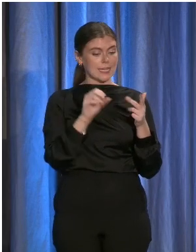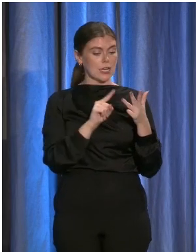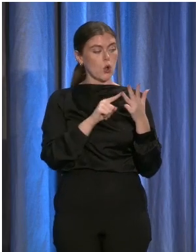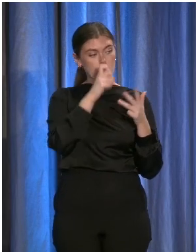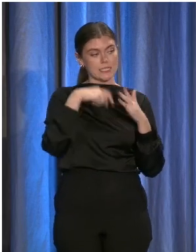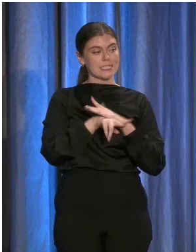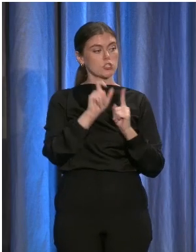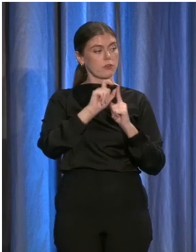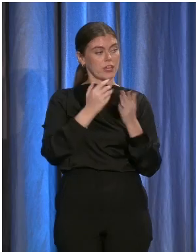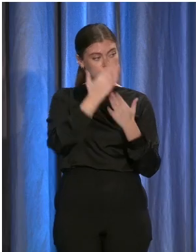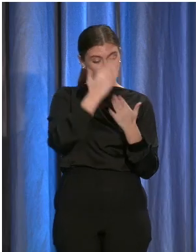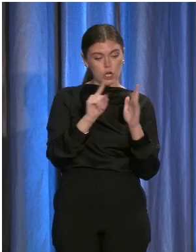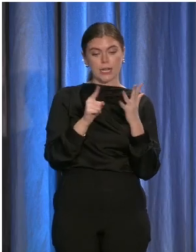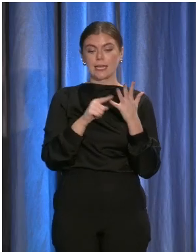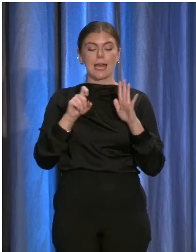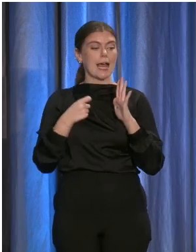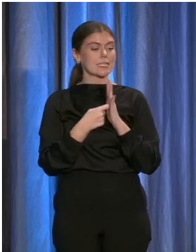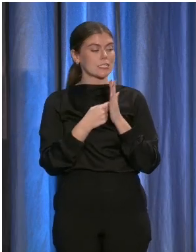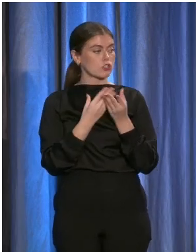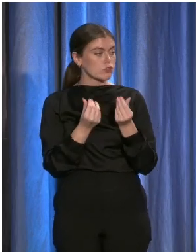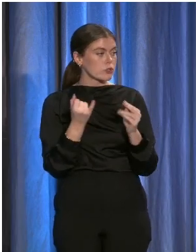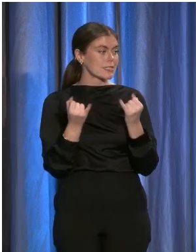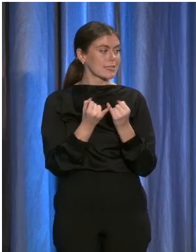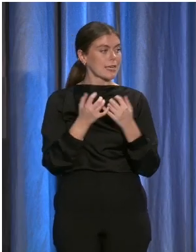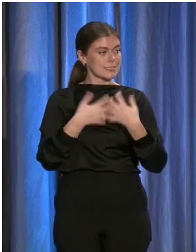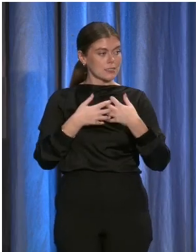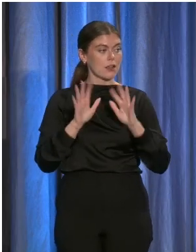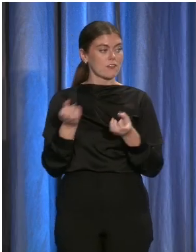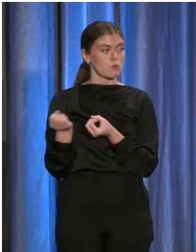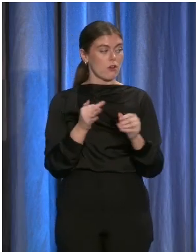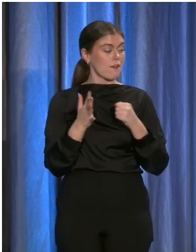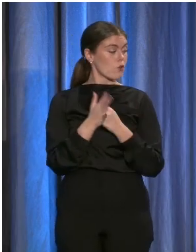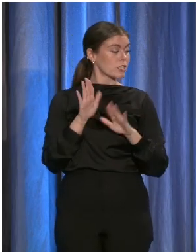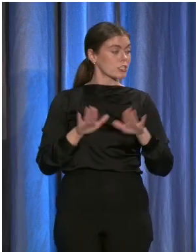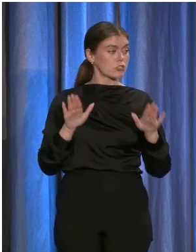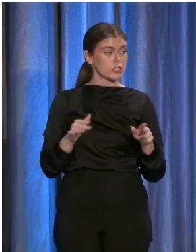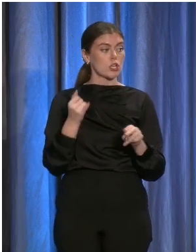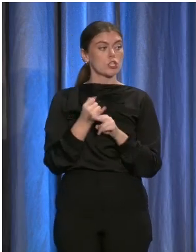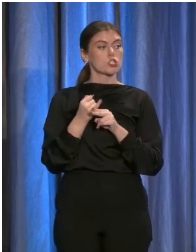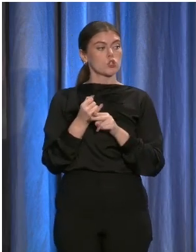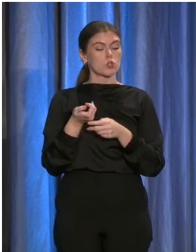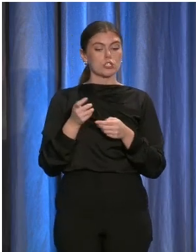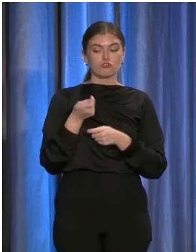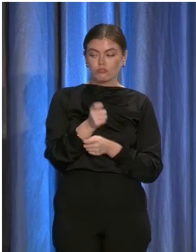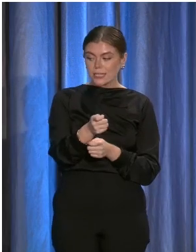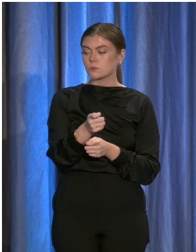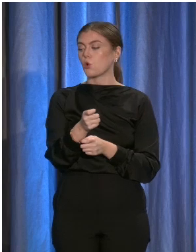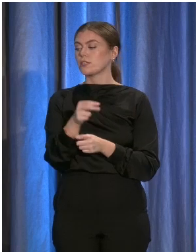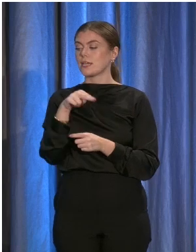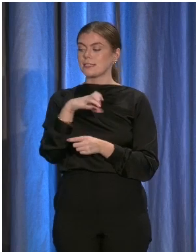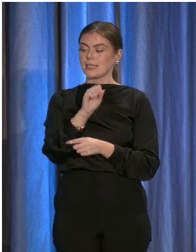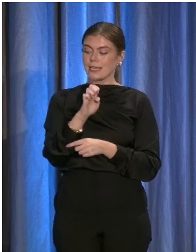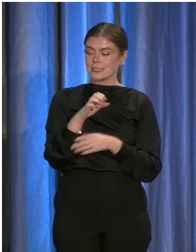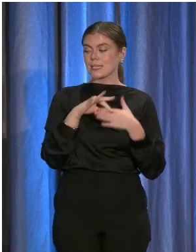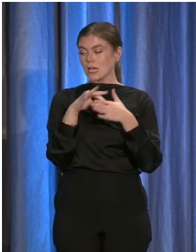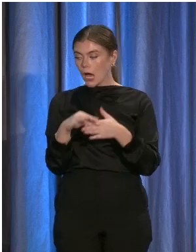professional learning, additional resources like technology that was provided for children, school transport, website resources, NCSE guides,